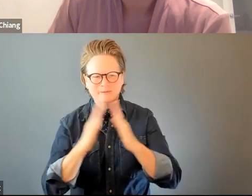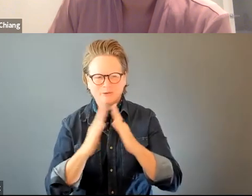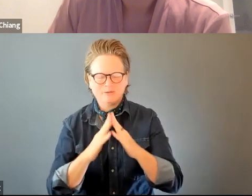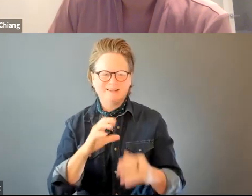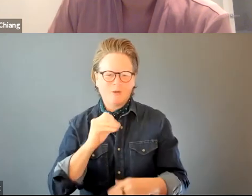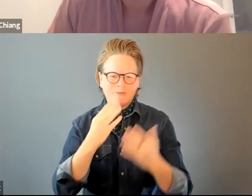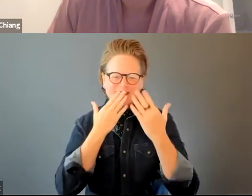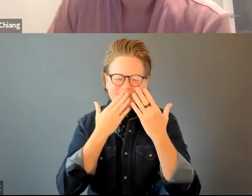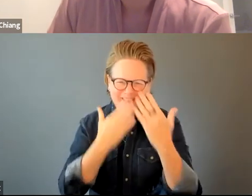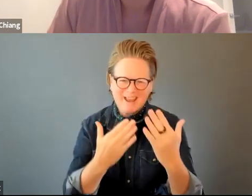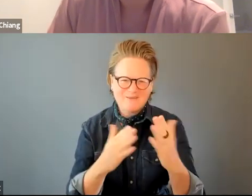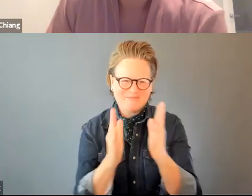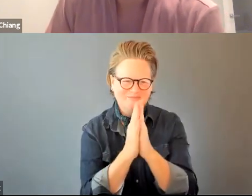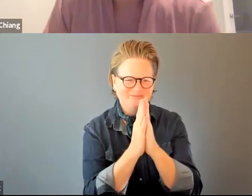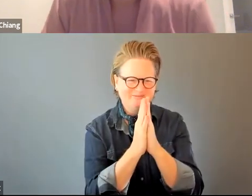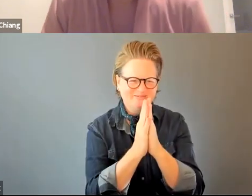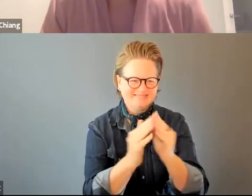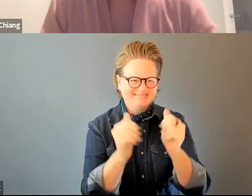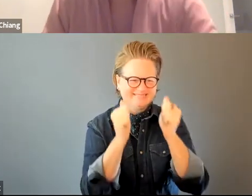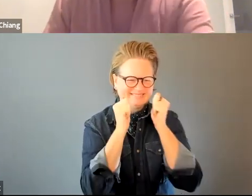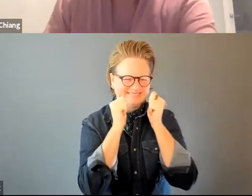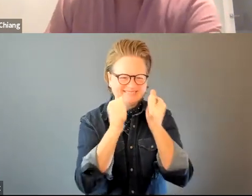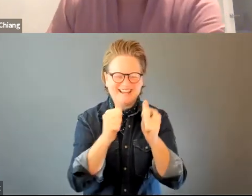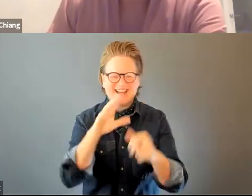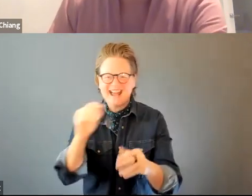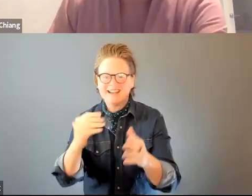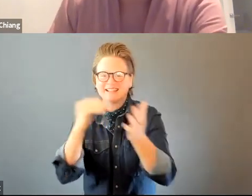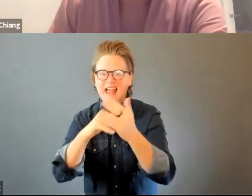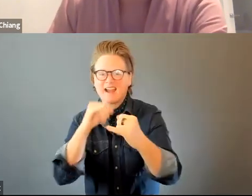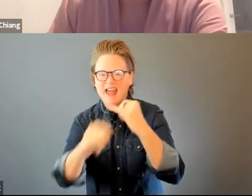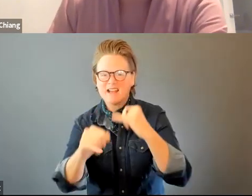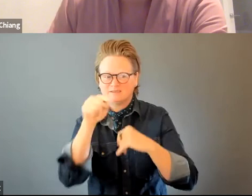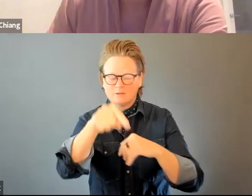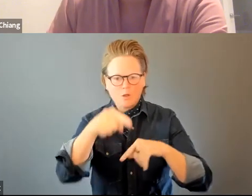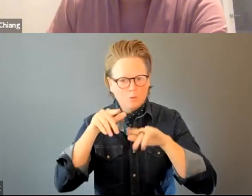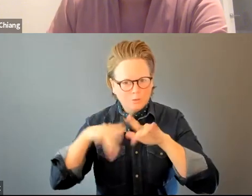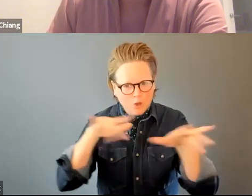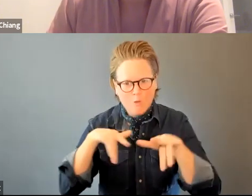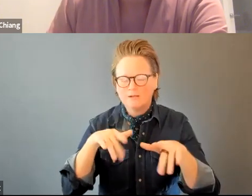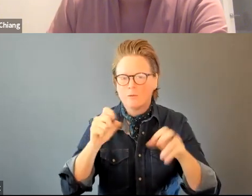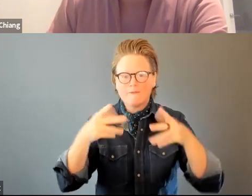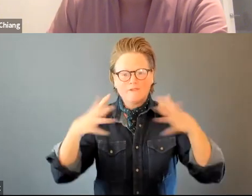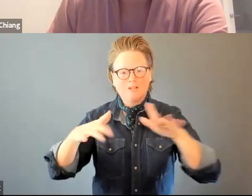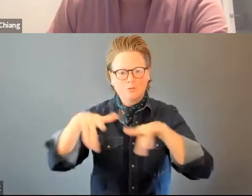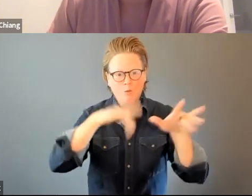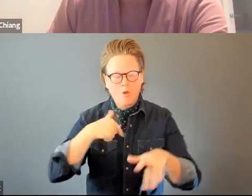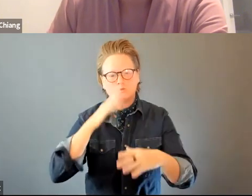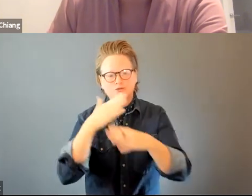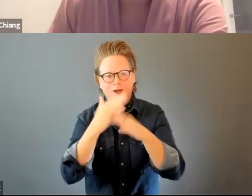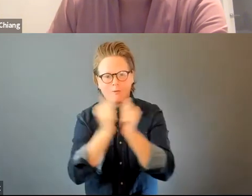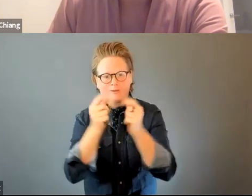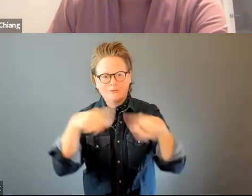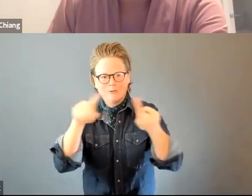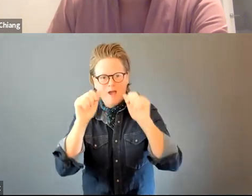job interpreting. And we want to just thank everybody so much. And again, lastly, this